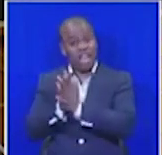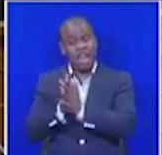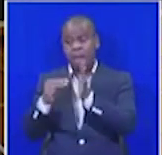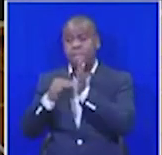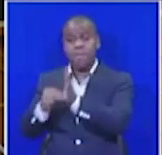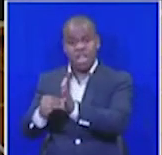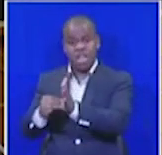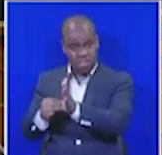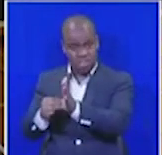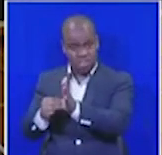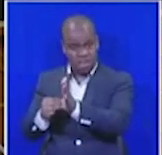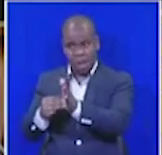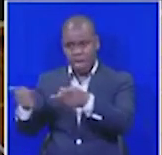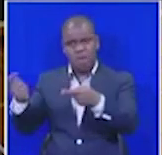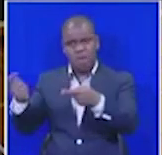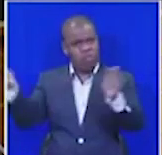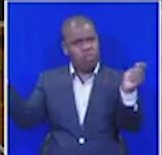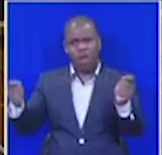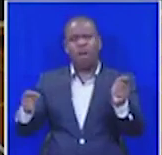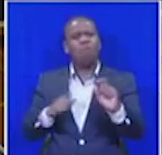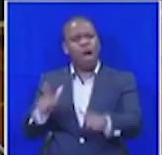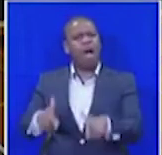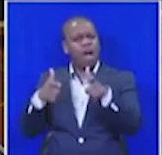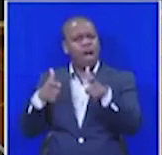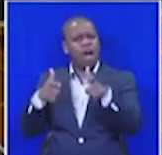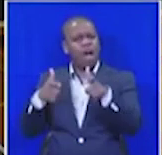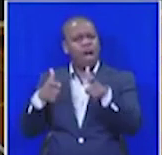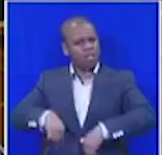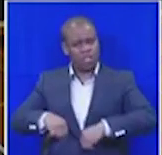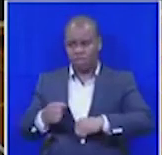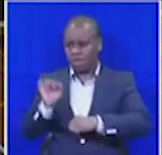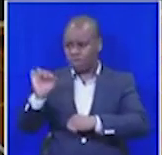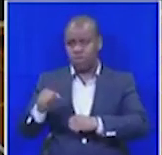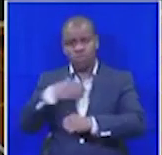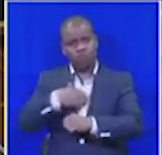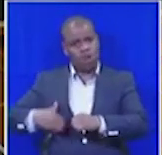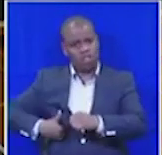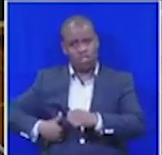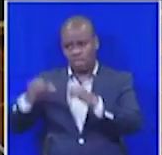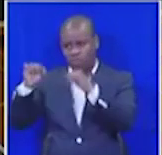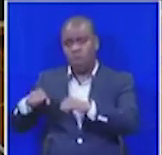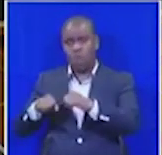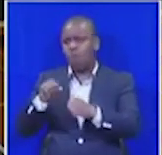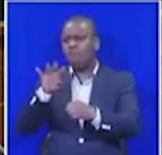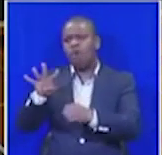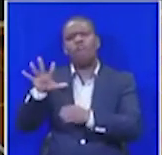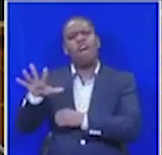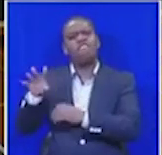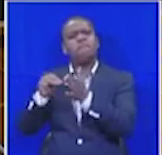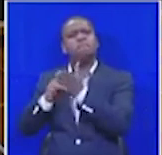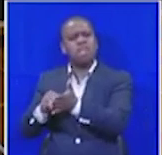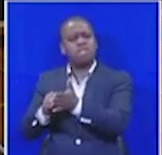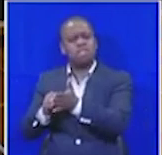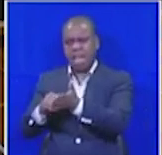an arms deal whitewash. We cannot support a presidency budget that has spent 45 million